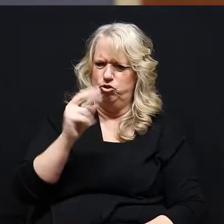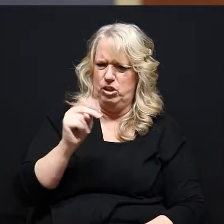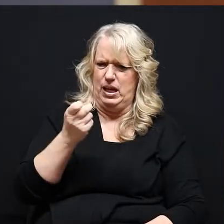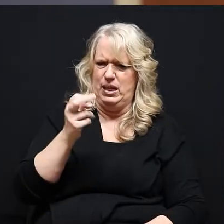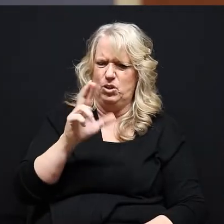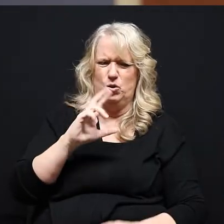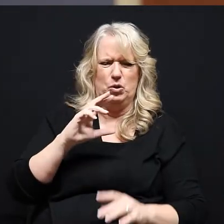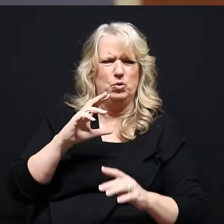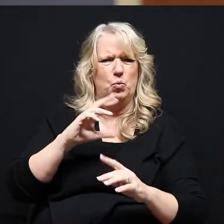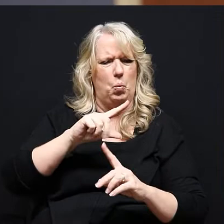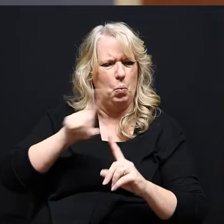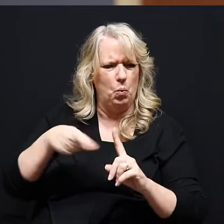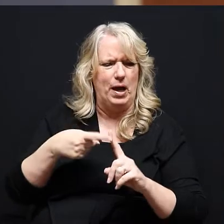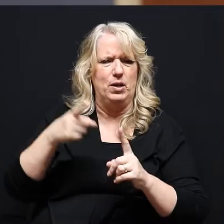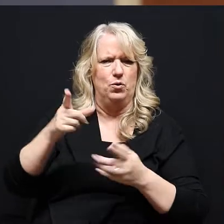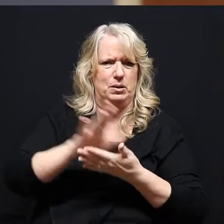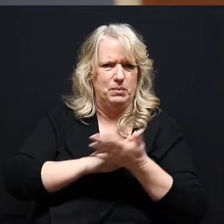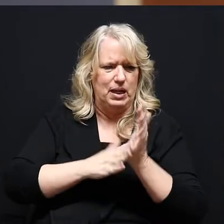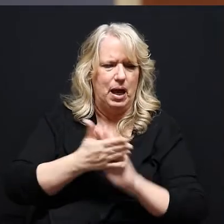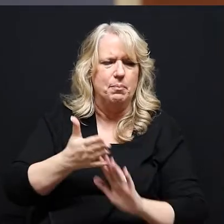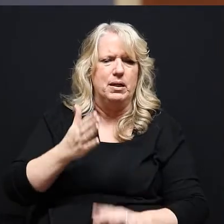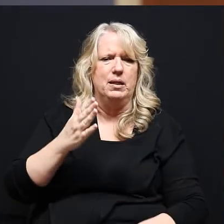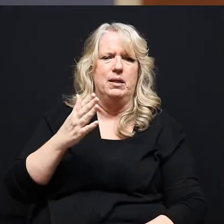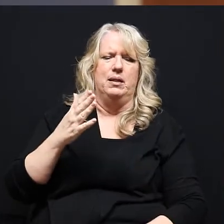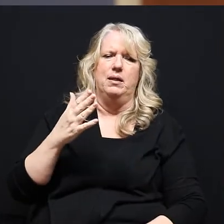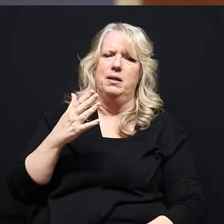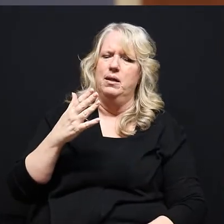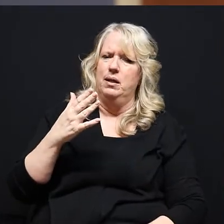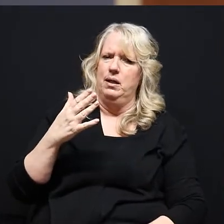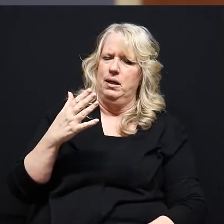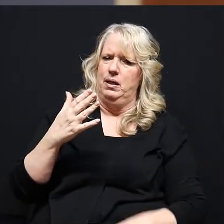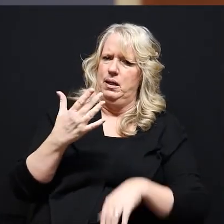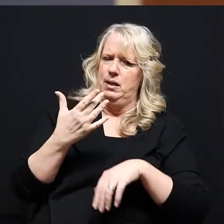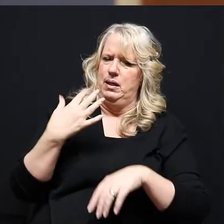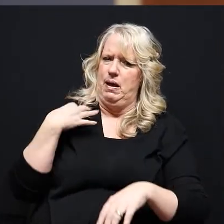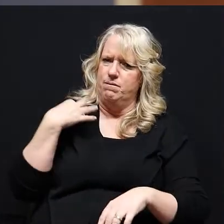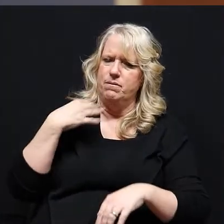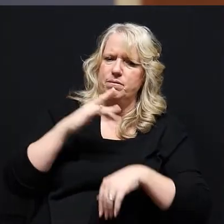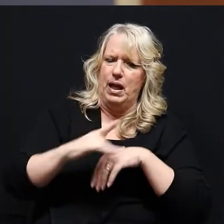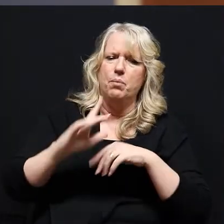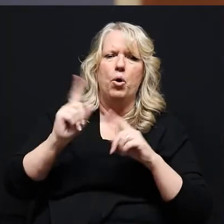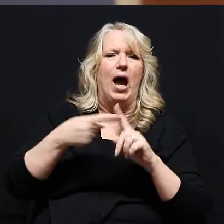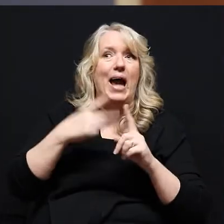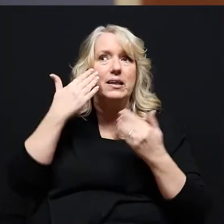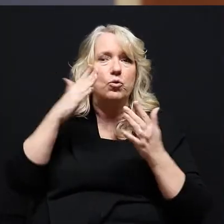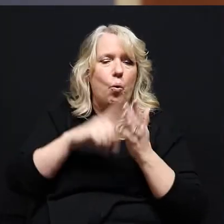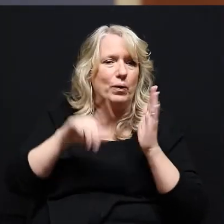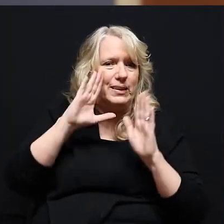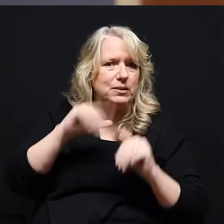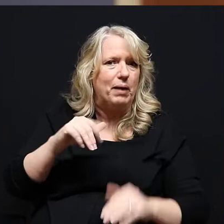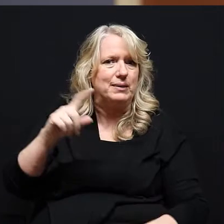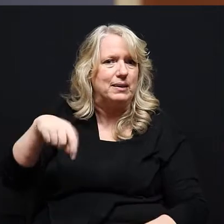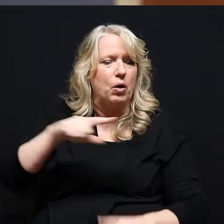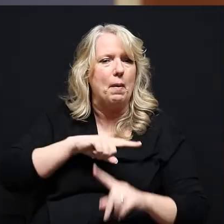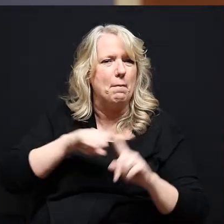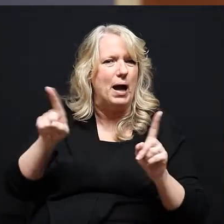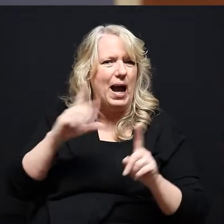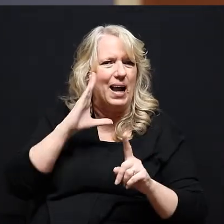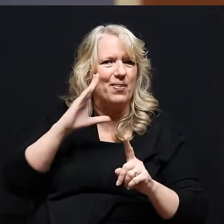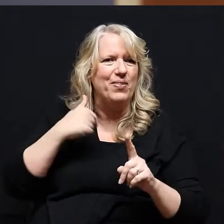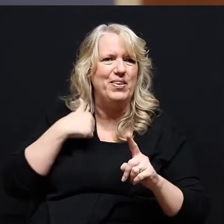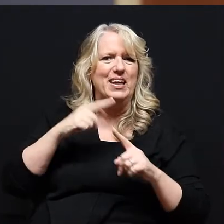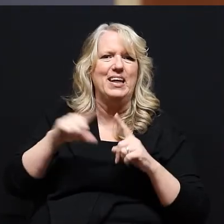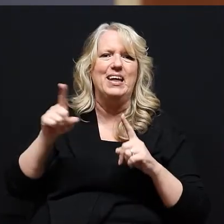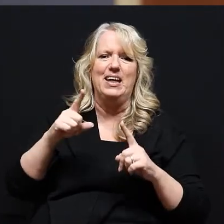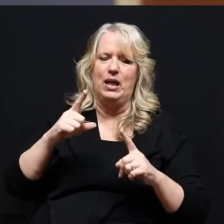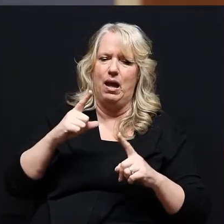like right when it was becoming available, and I didn't know what to expect necessarily, but I think the wave of relief